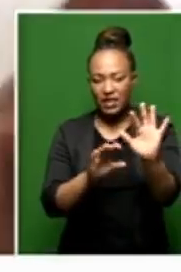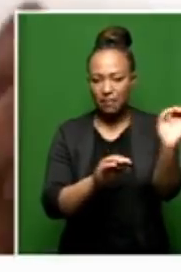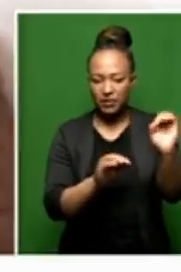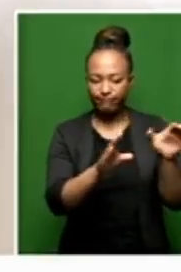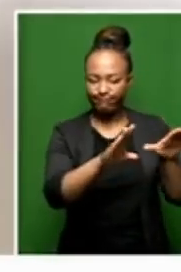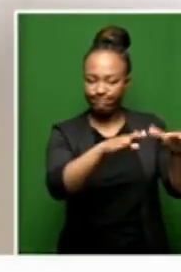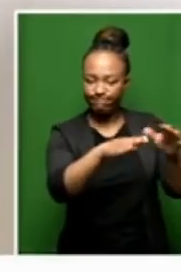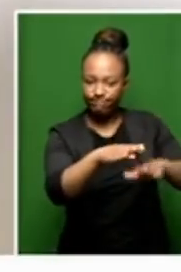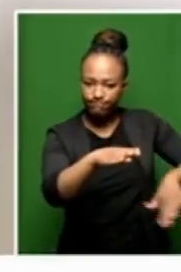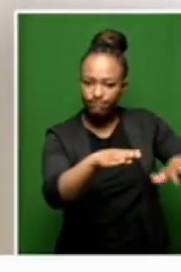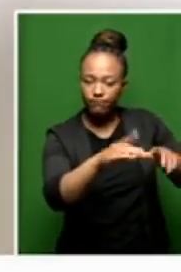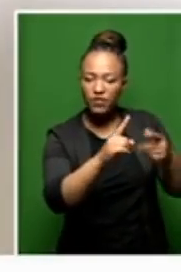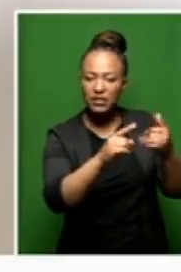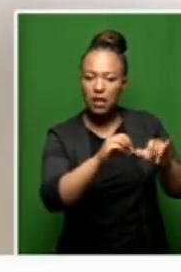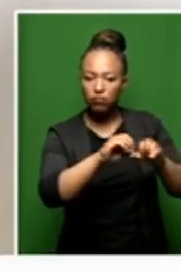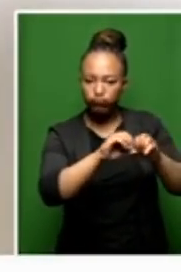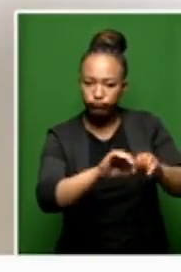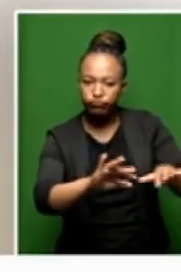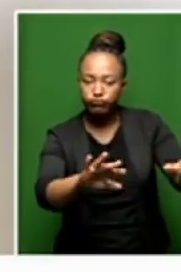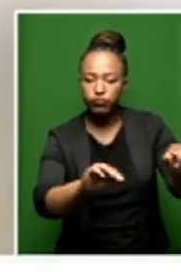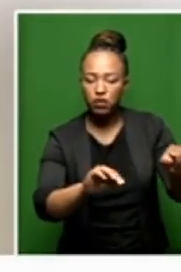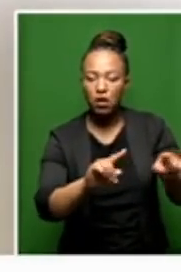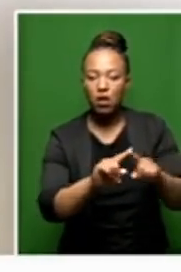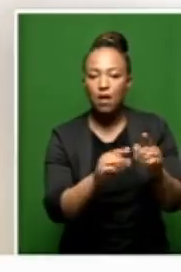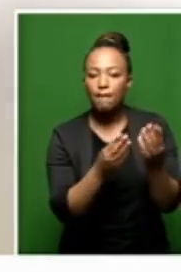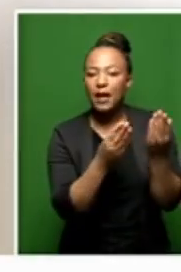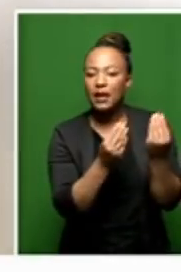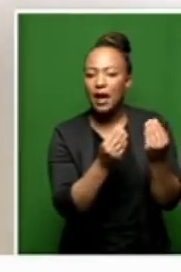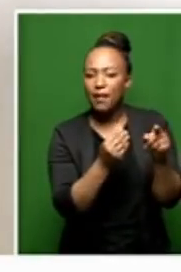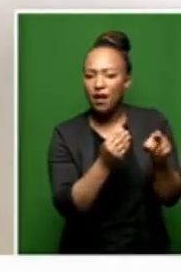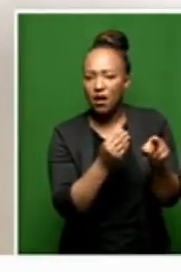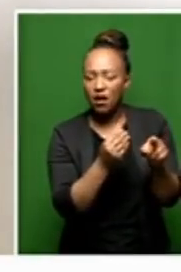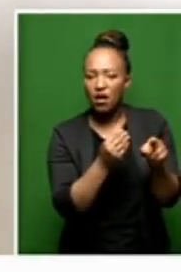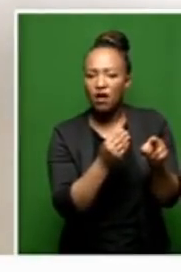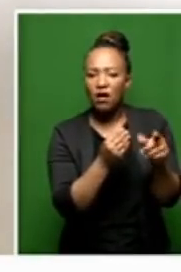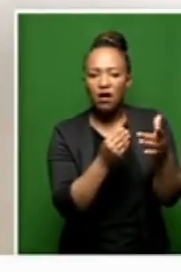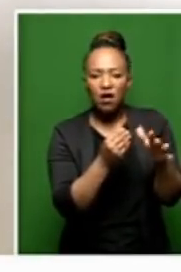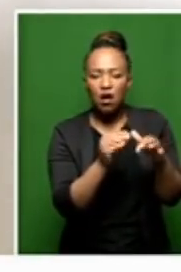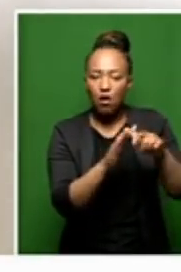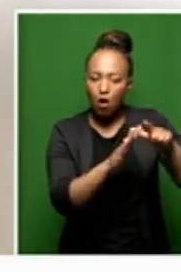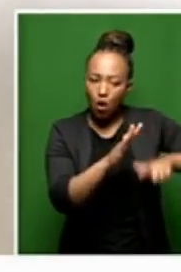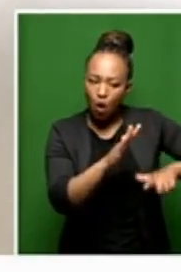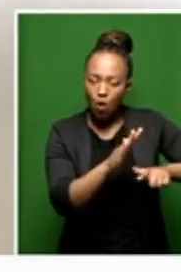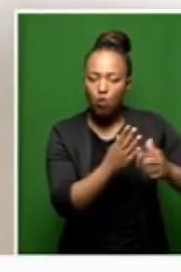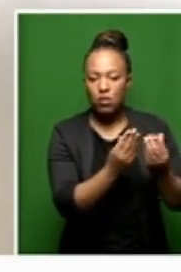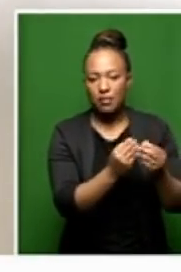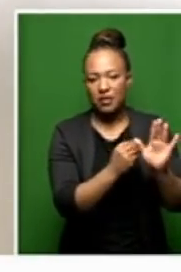still spreading around in our country. But that number is significantly, completely low.